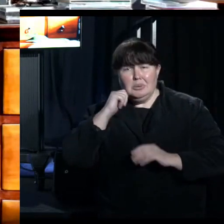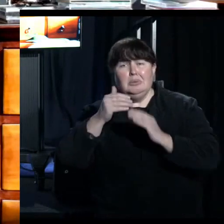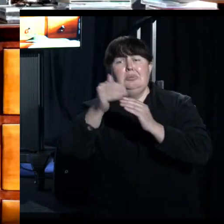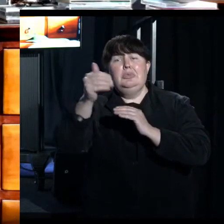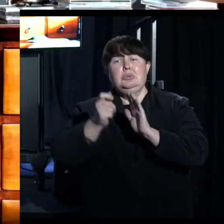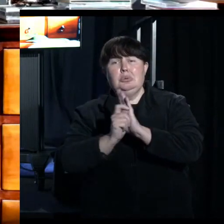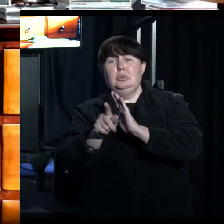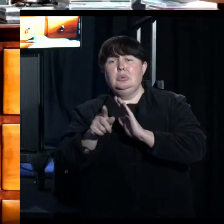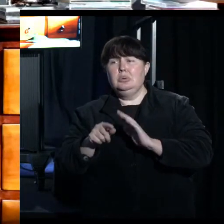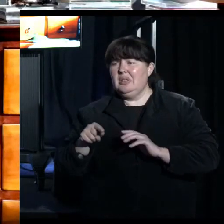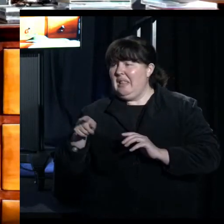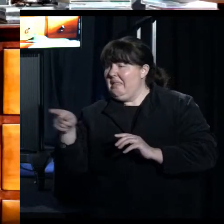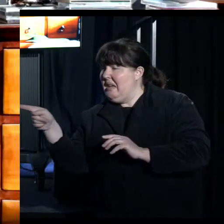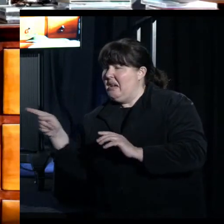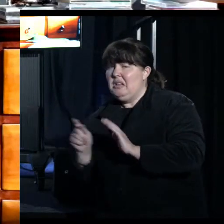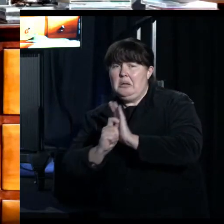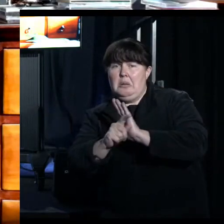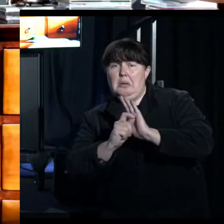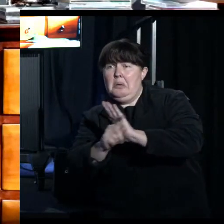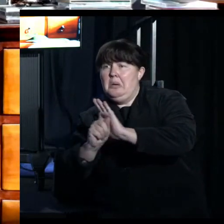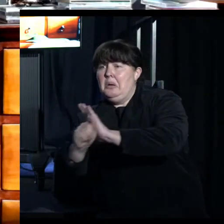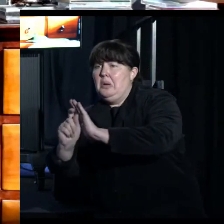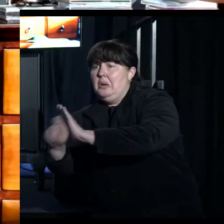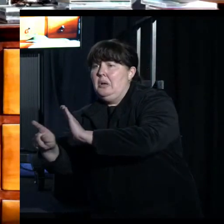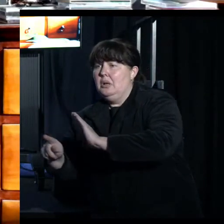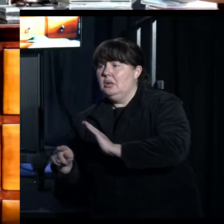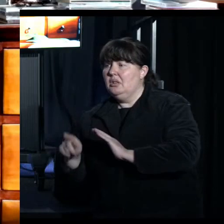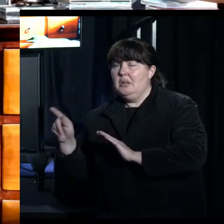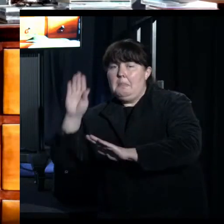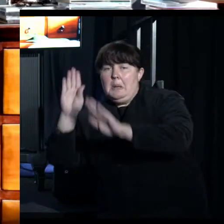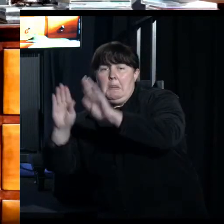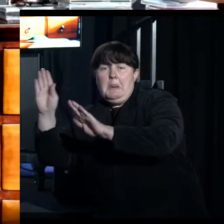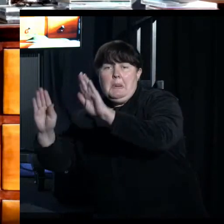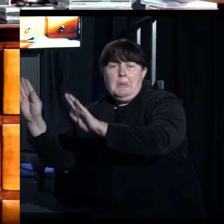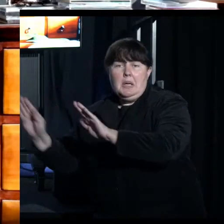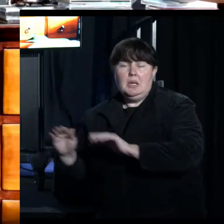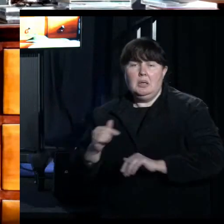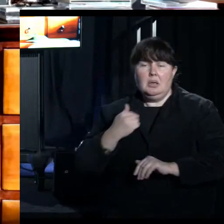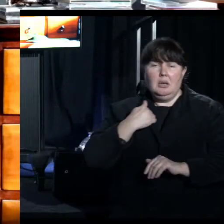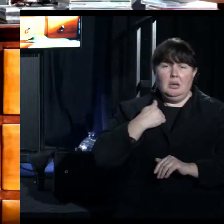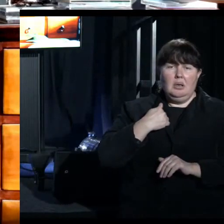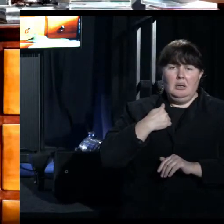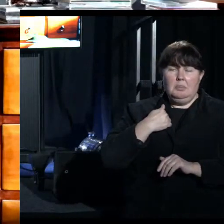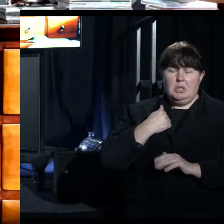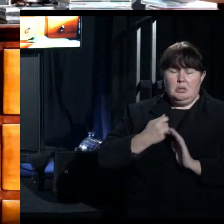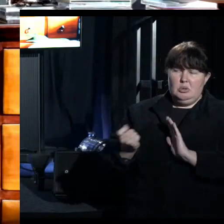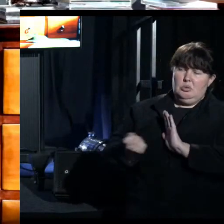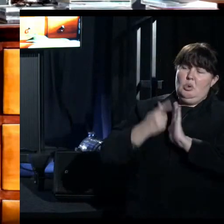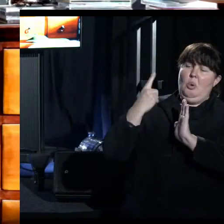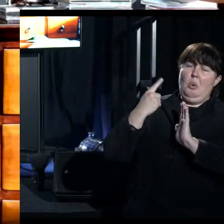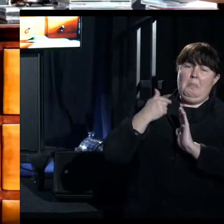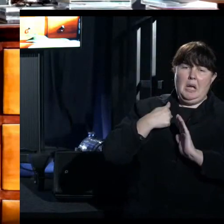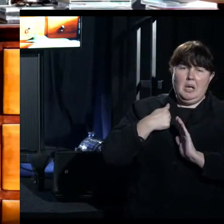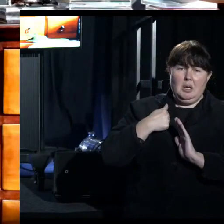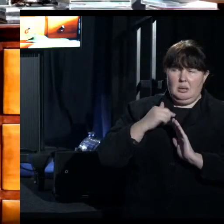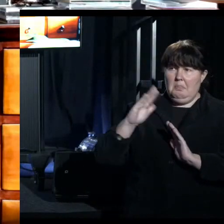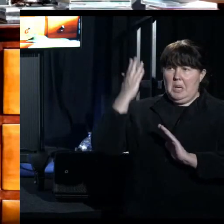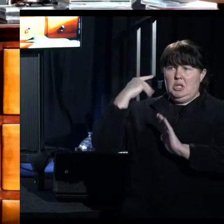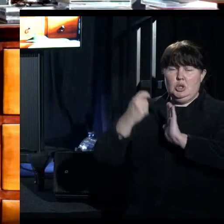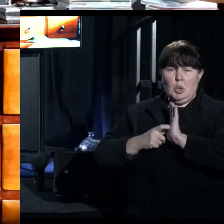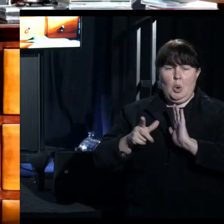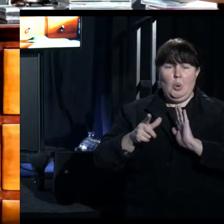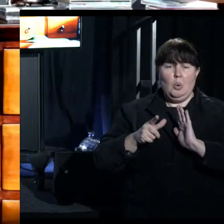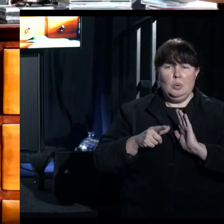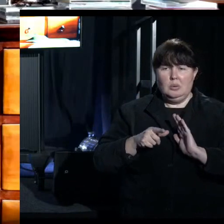You were sold. We're being sold. They are selling. I was there. I was